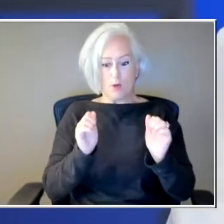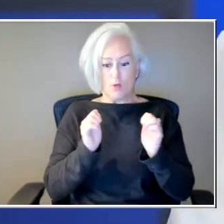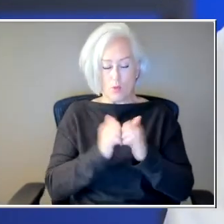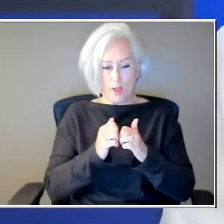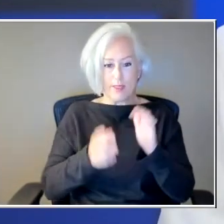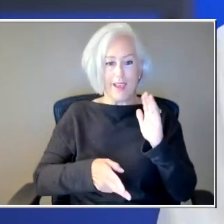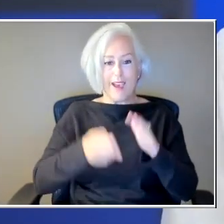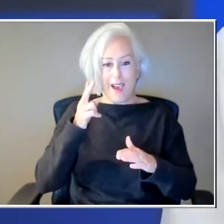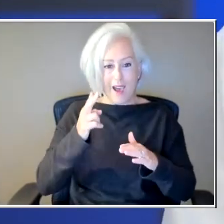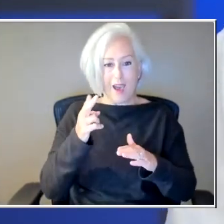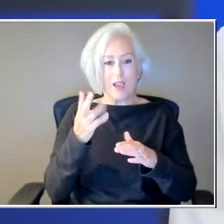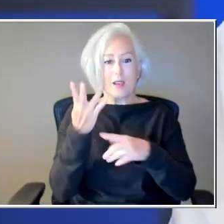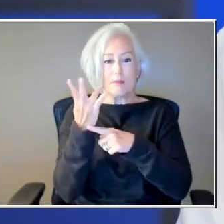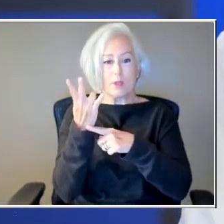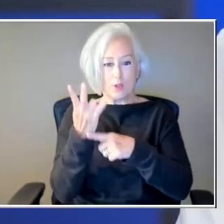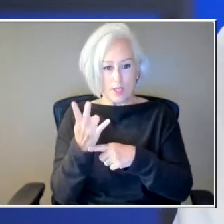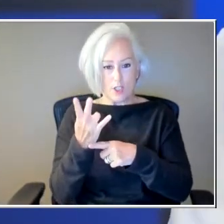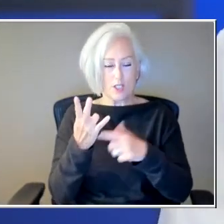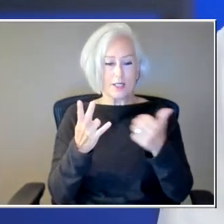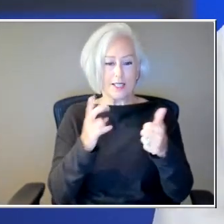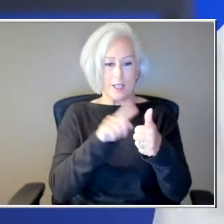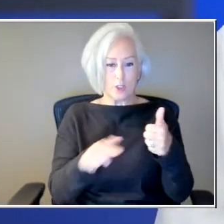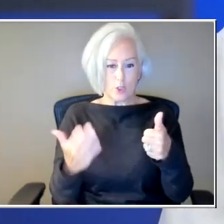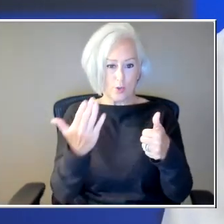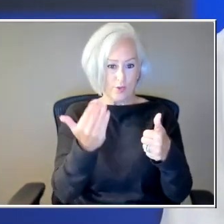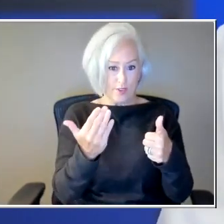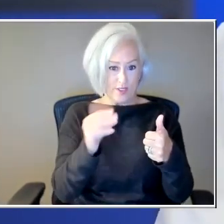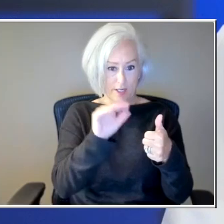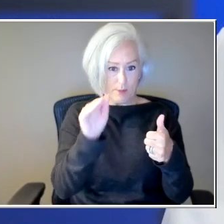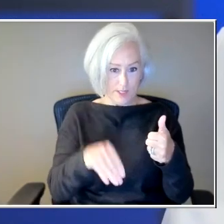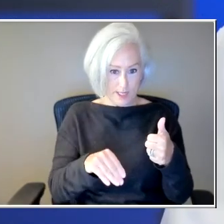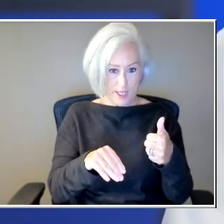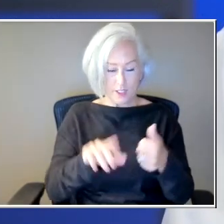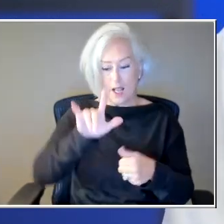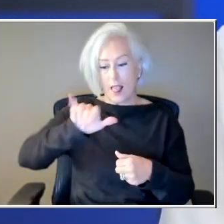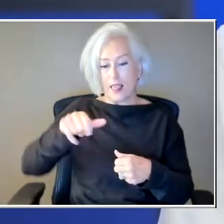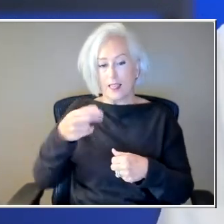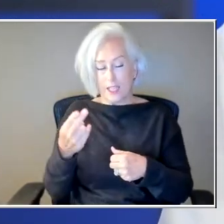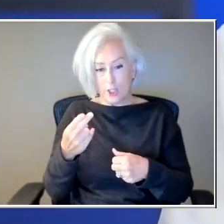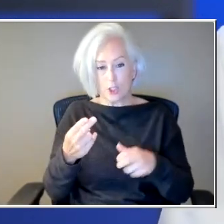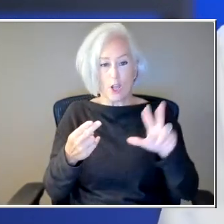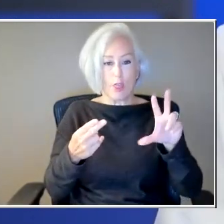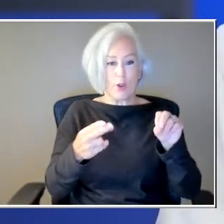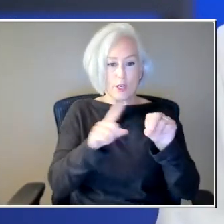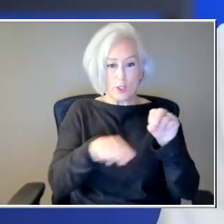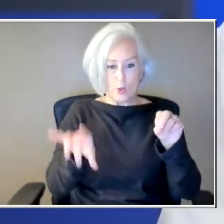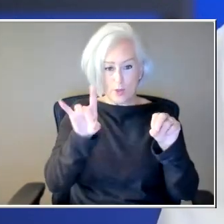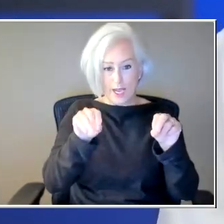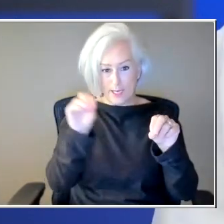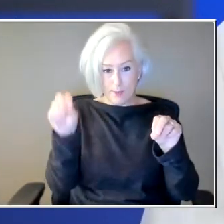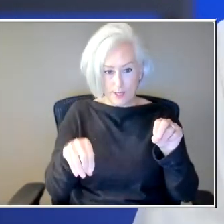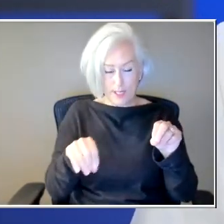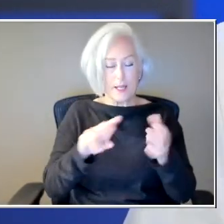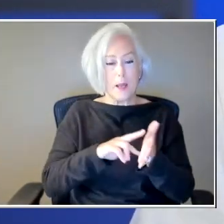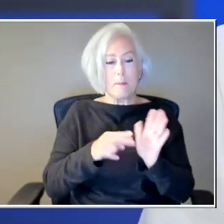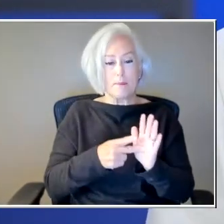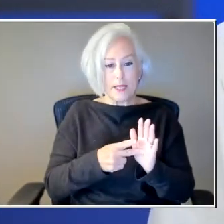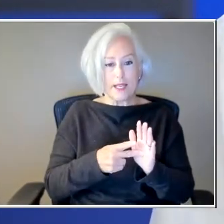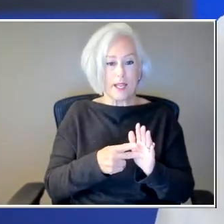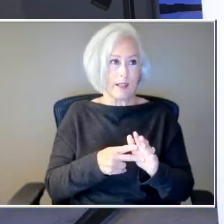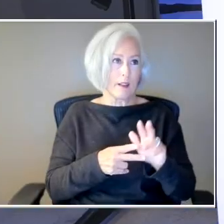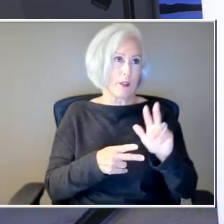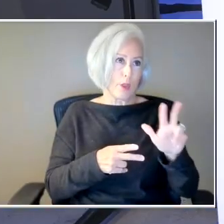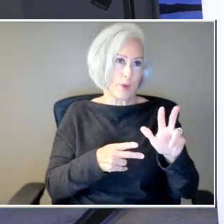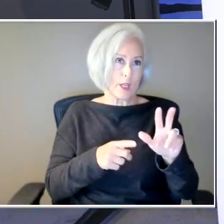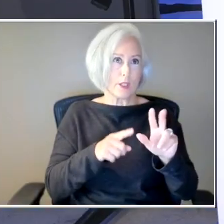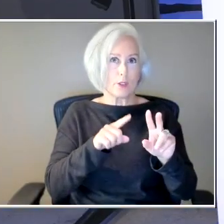to 15%. With Lynch, it can go up to 30 to 80%. So approximately 3 to 10-fold increase. So